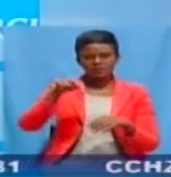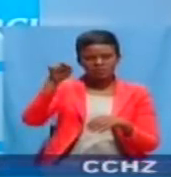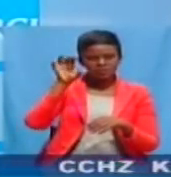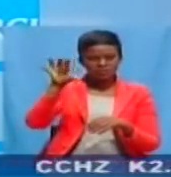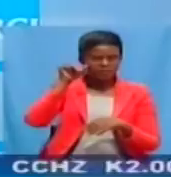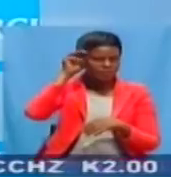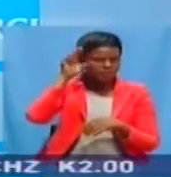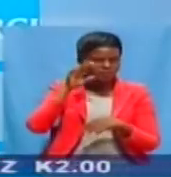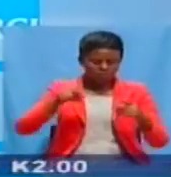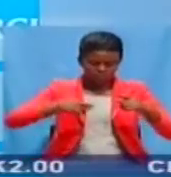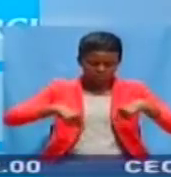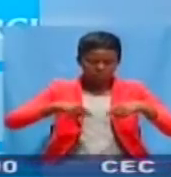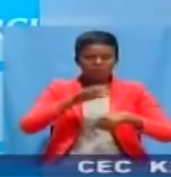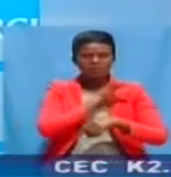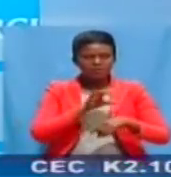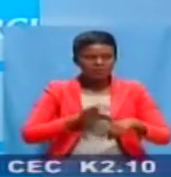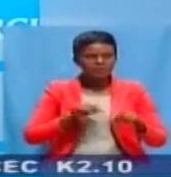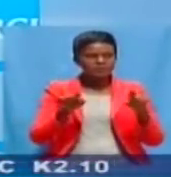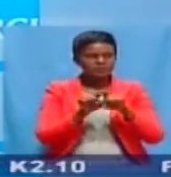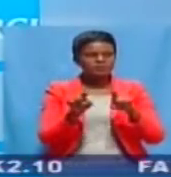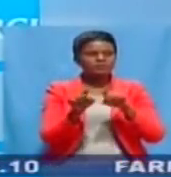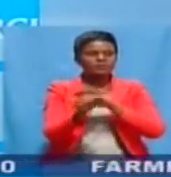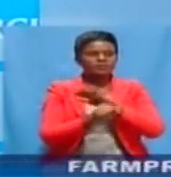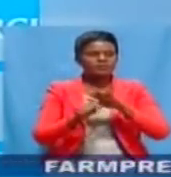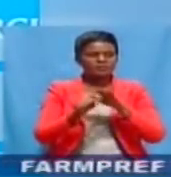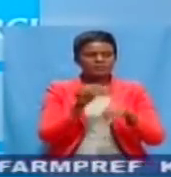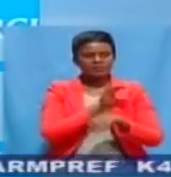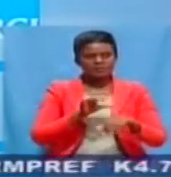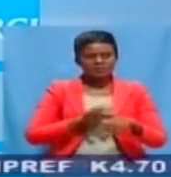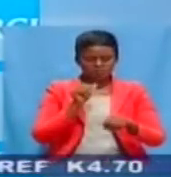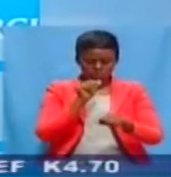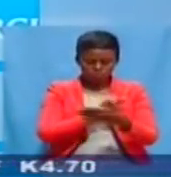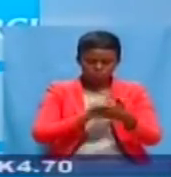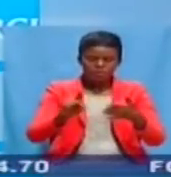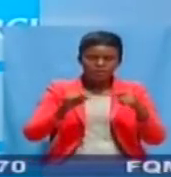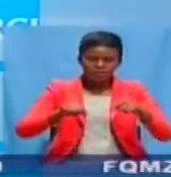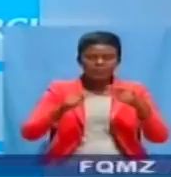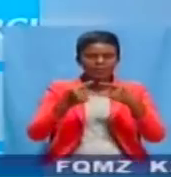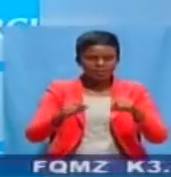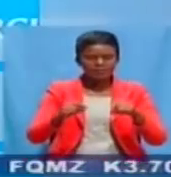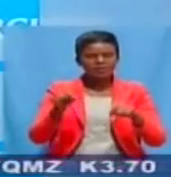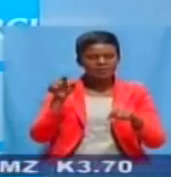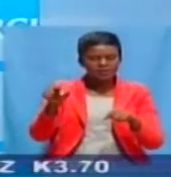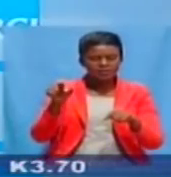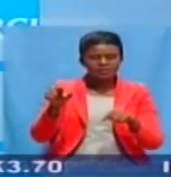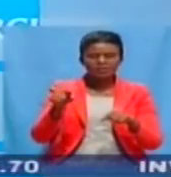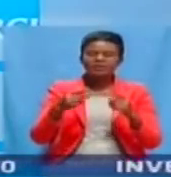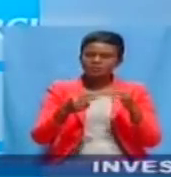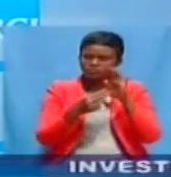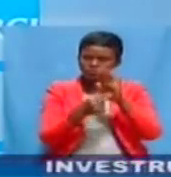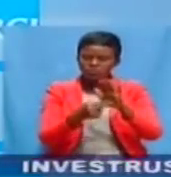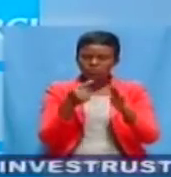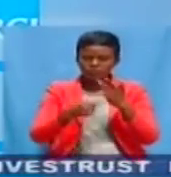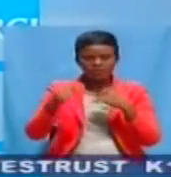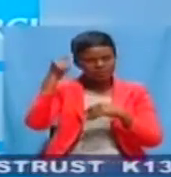the payment to the local contractors and subcontractors was done early this week. Mr. Mondubile says this has shown